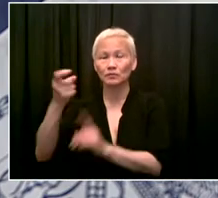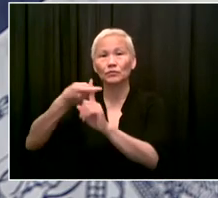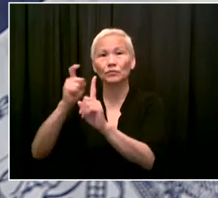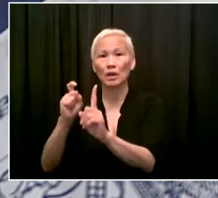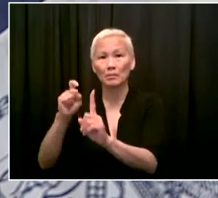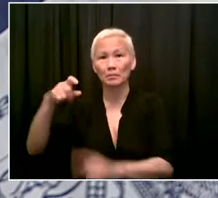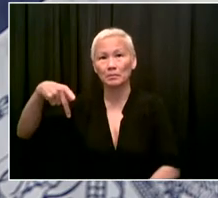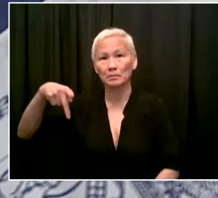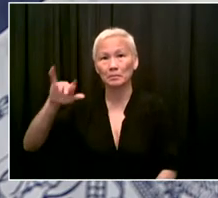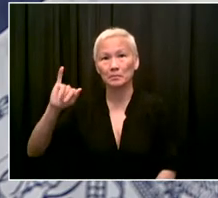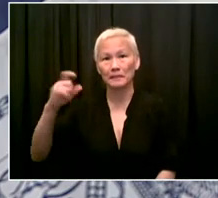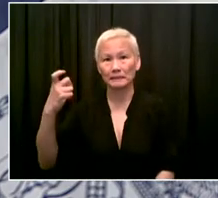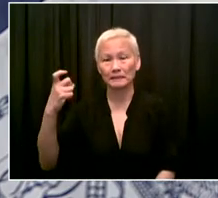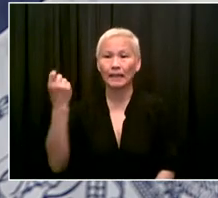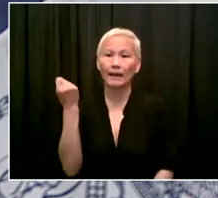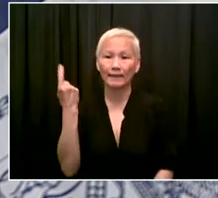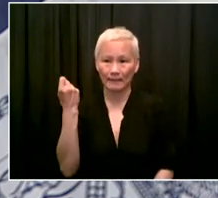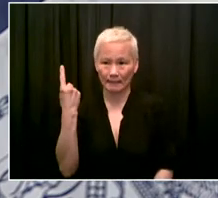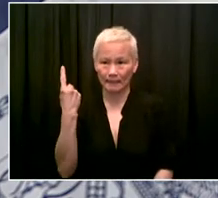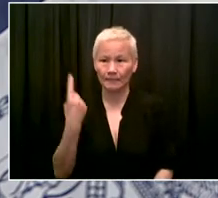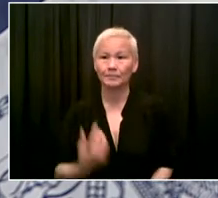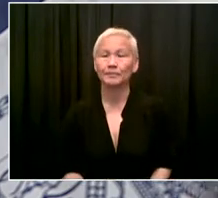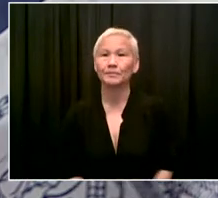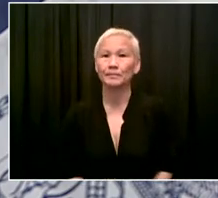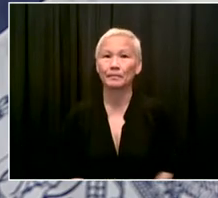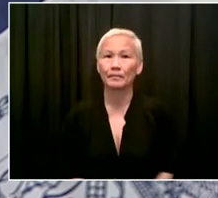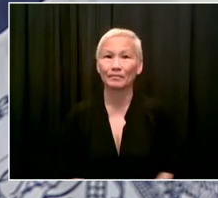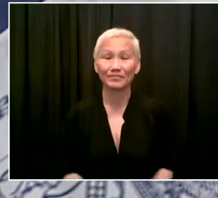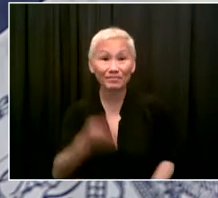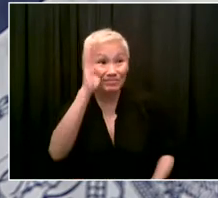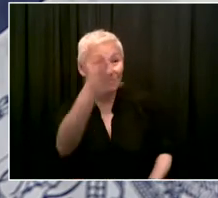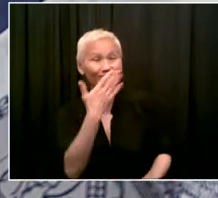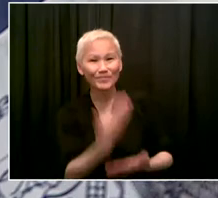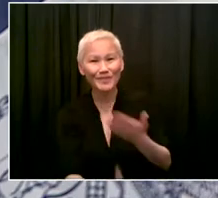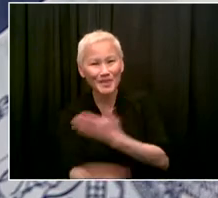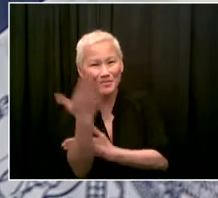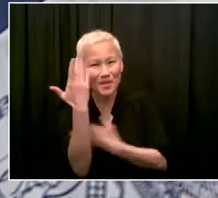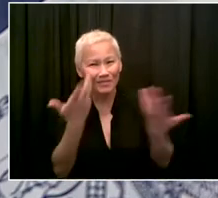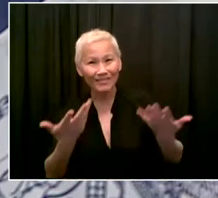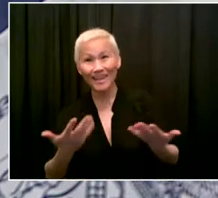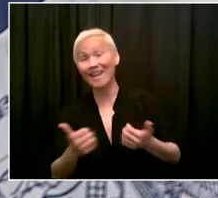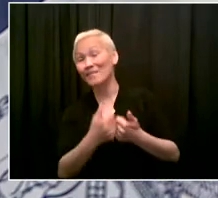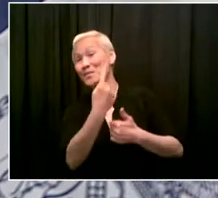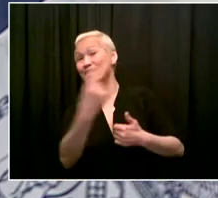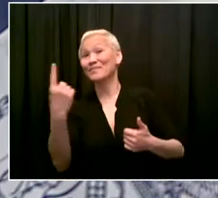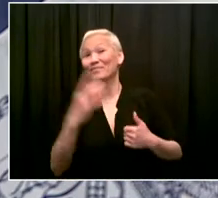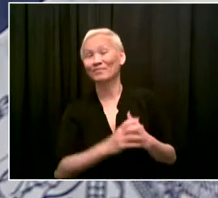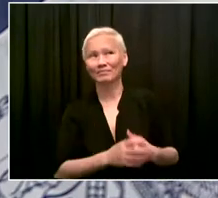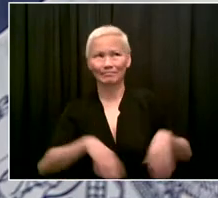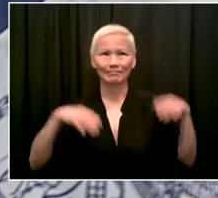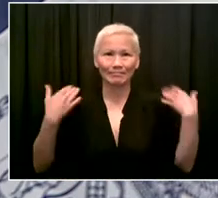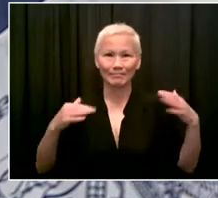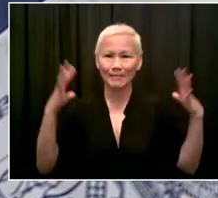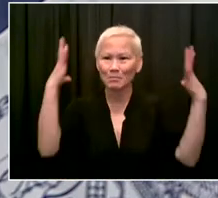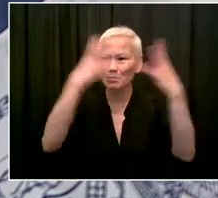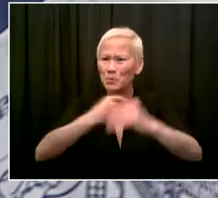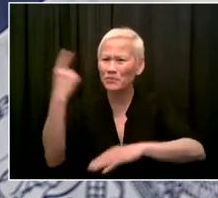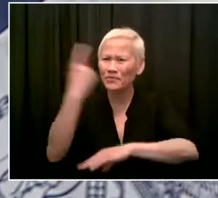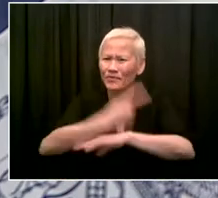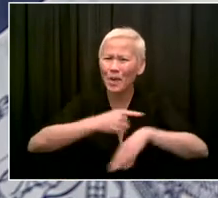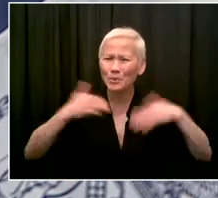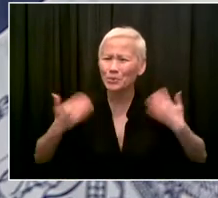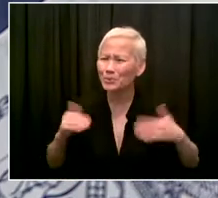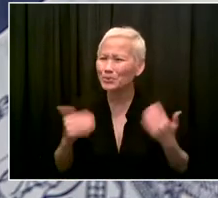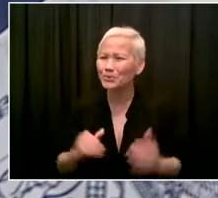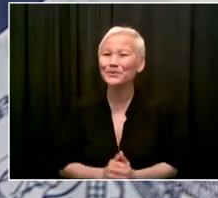And good morning, Mr. Mayor and everyone on the call. It is another beautiful day in New York City. James, you and